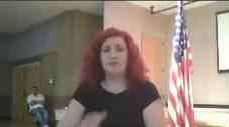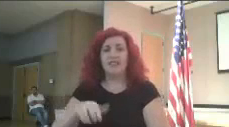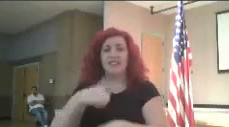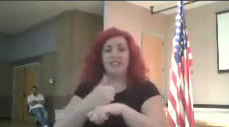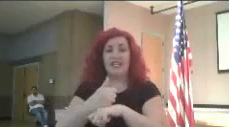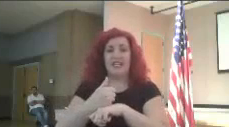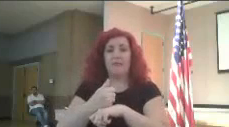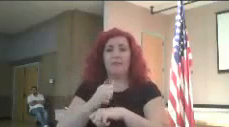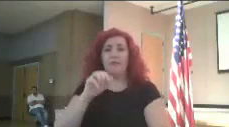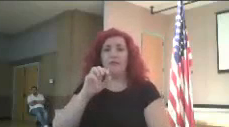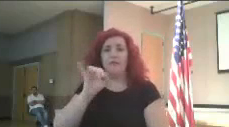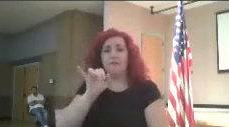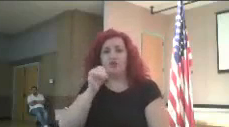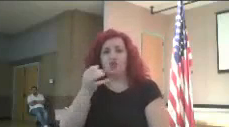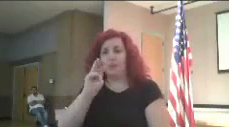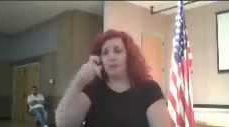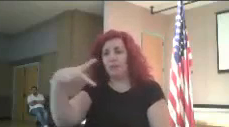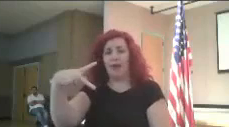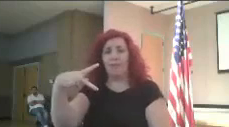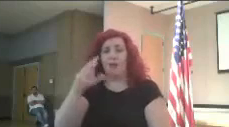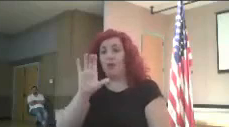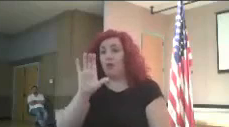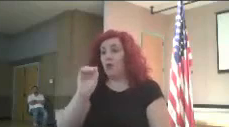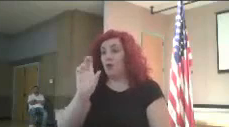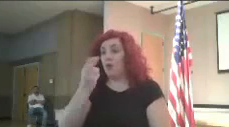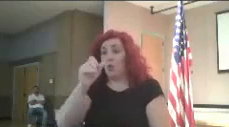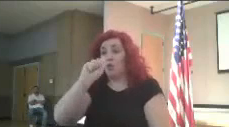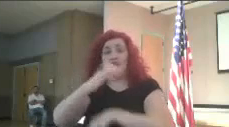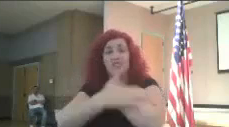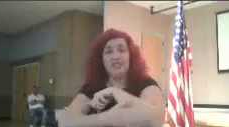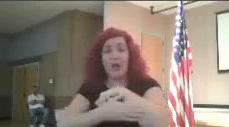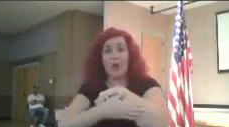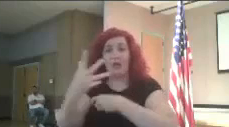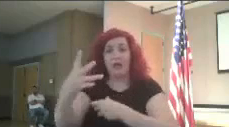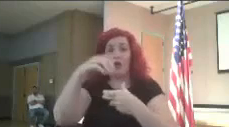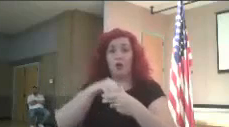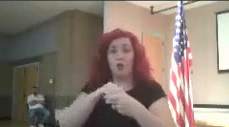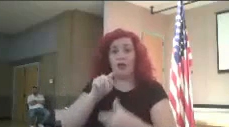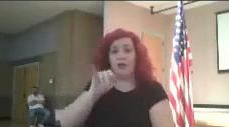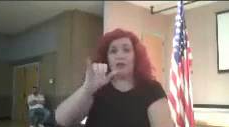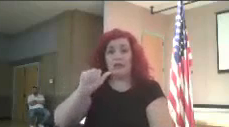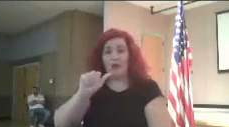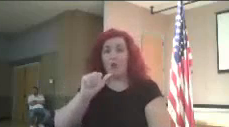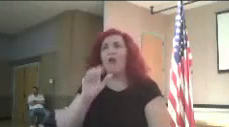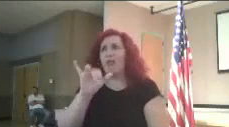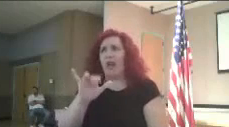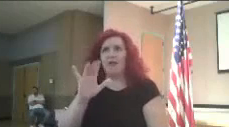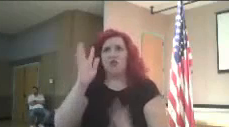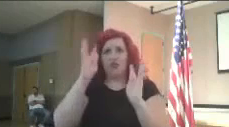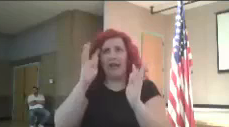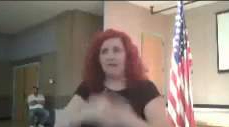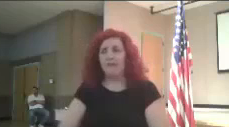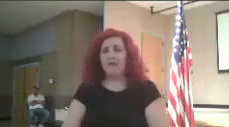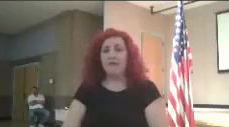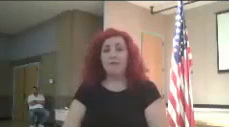map running along the Cochise County and picking up TO. I mean, that's being creative. The